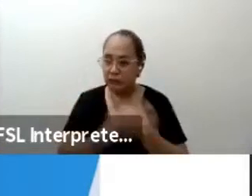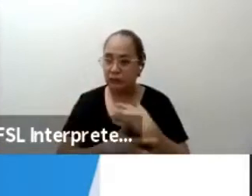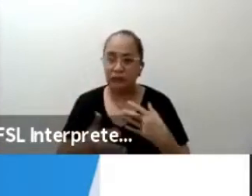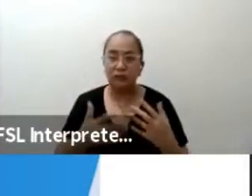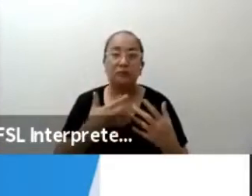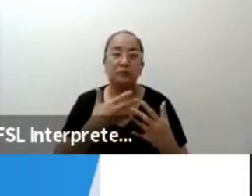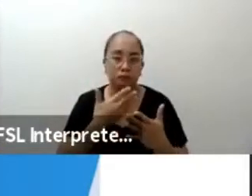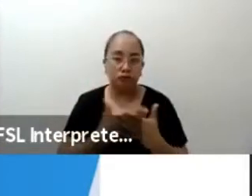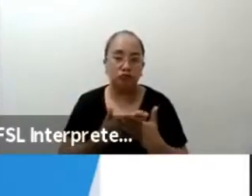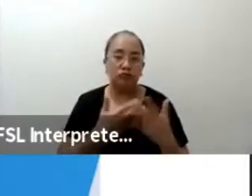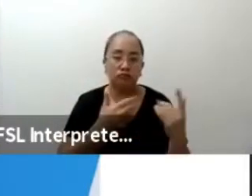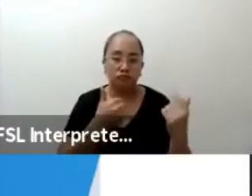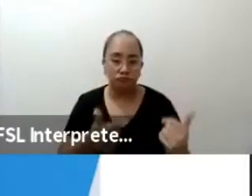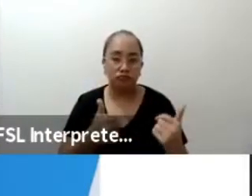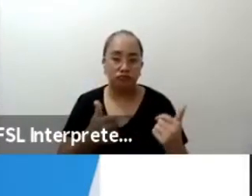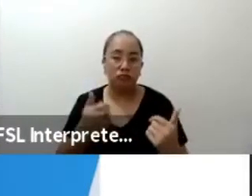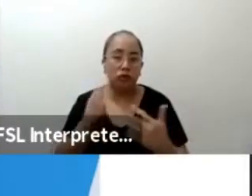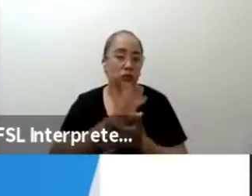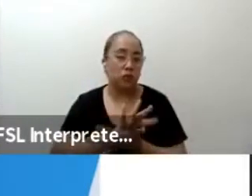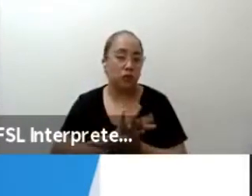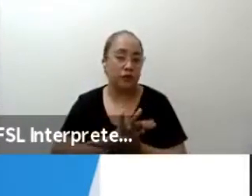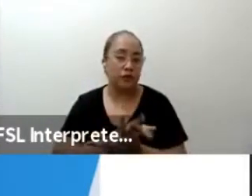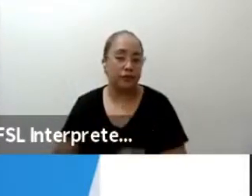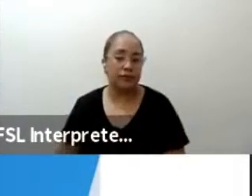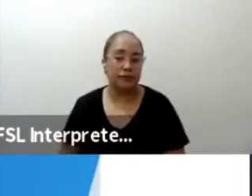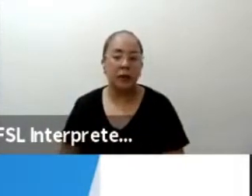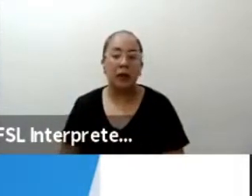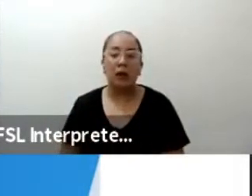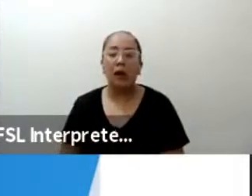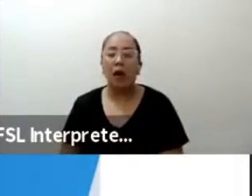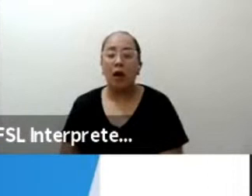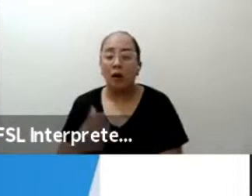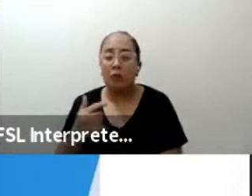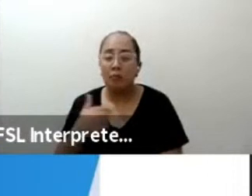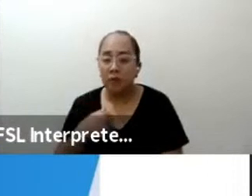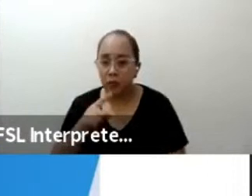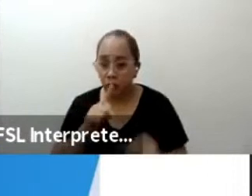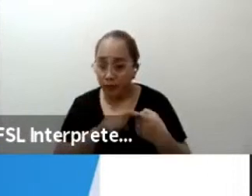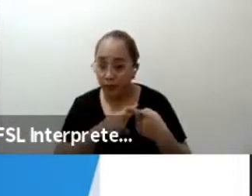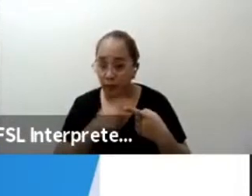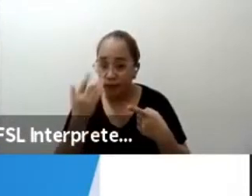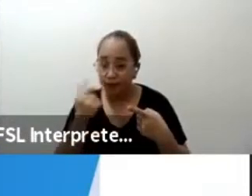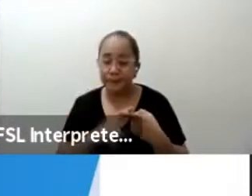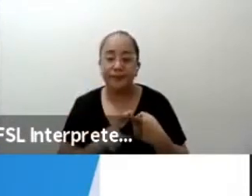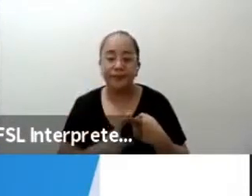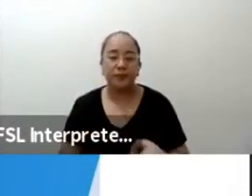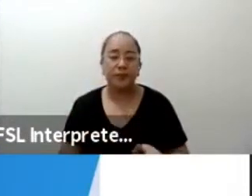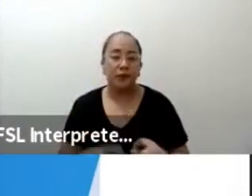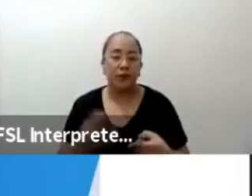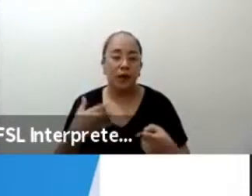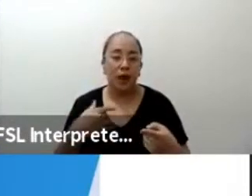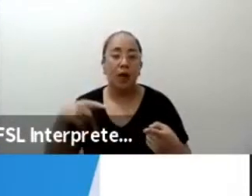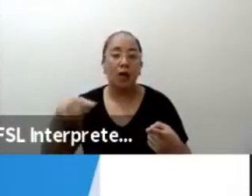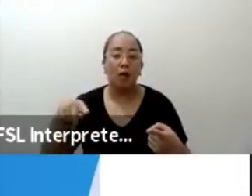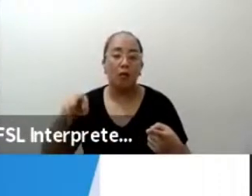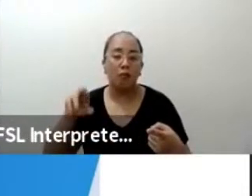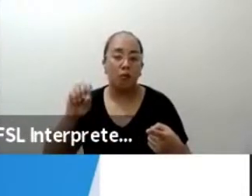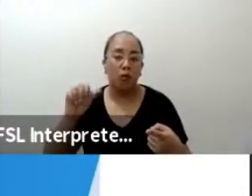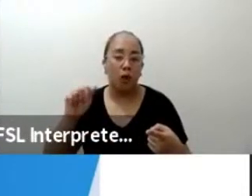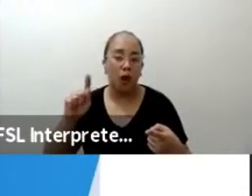in COVID, I would say one, We're the most proactive.